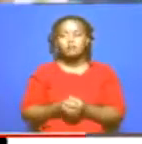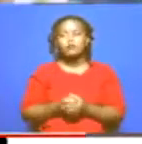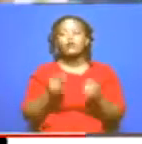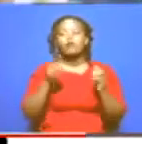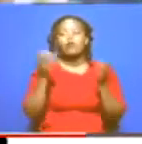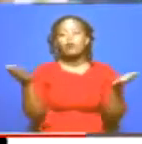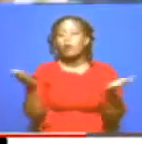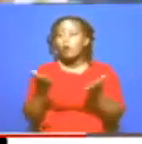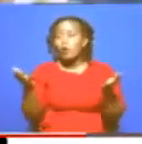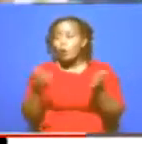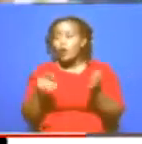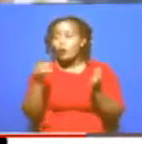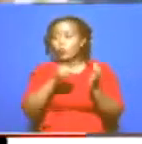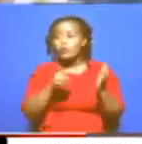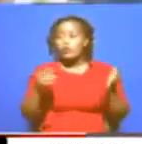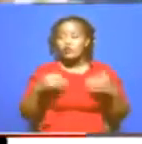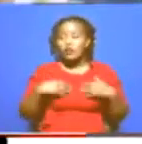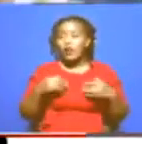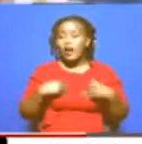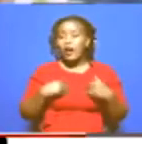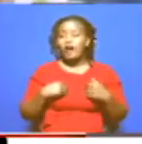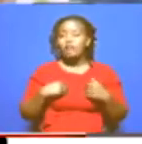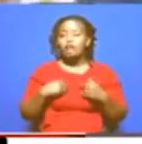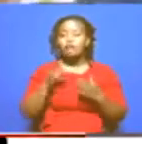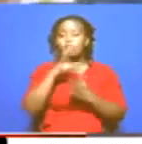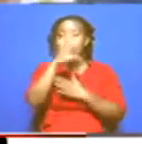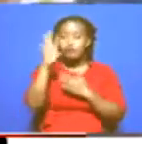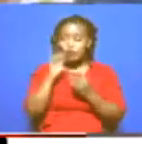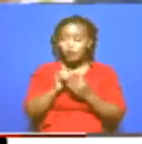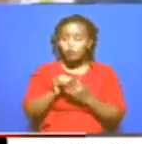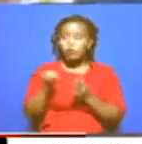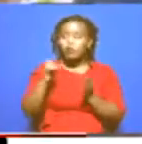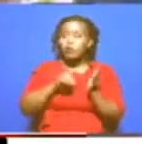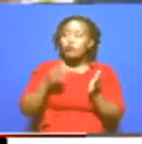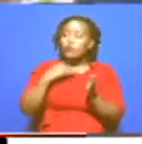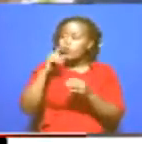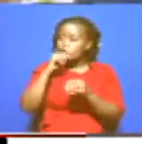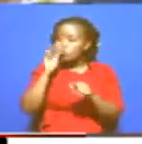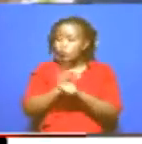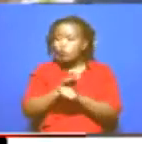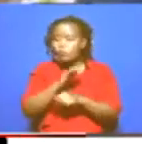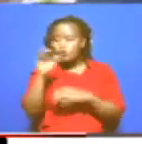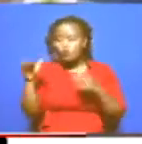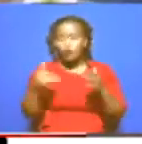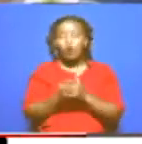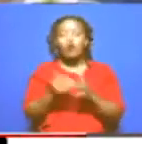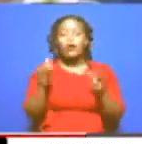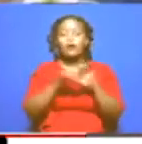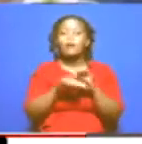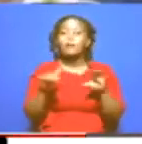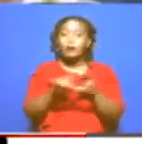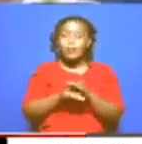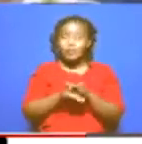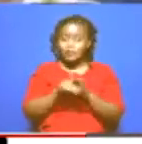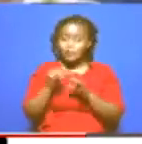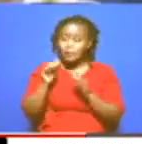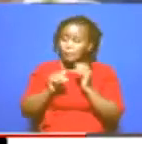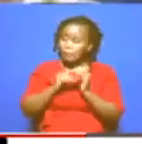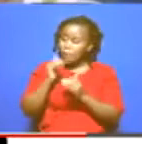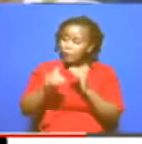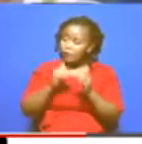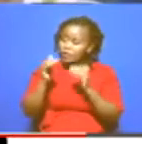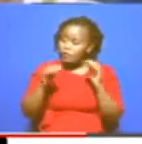doing the universal suffrage, we would like to assure all our members that the process will be